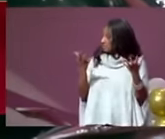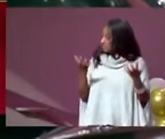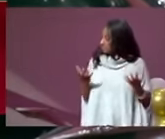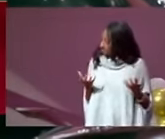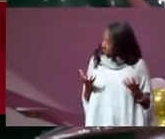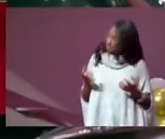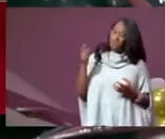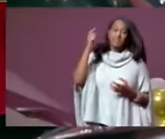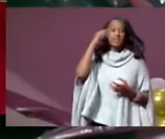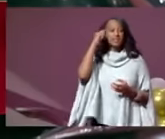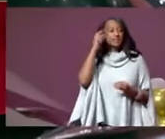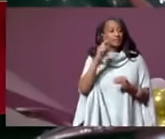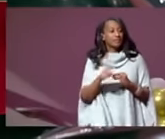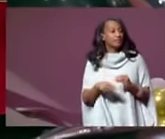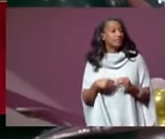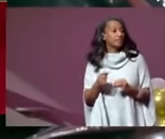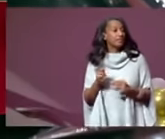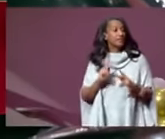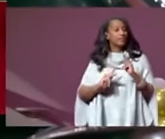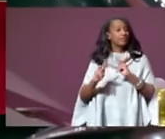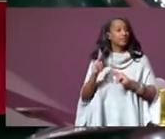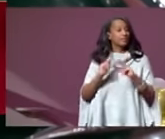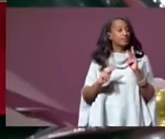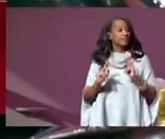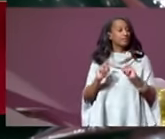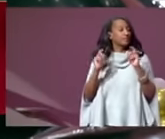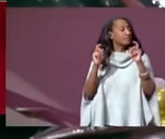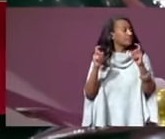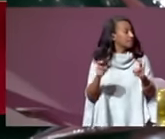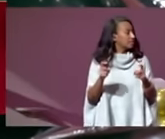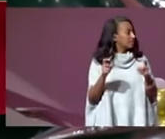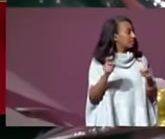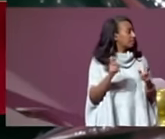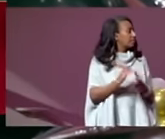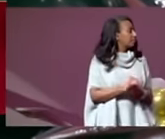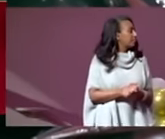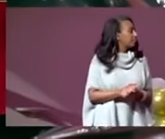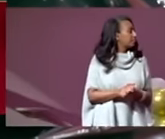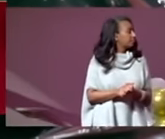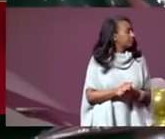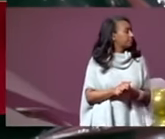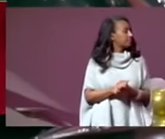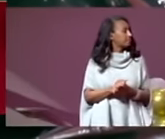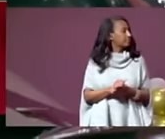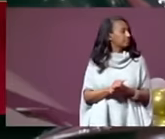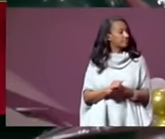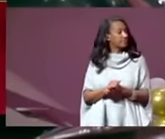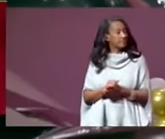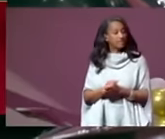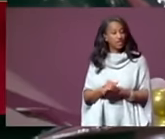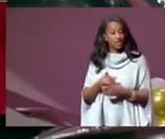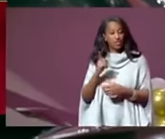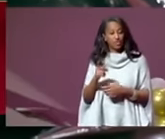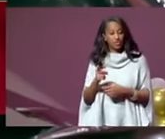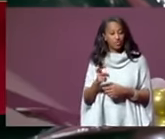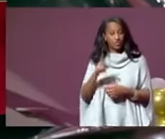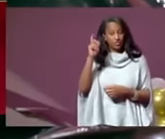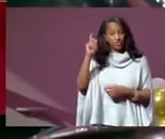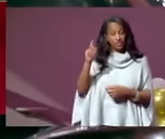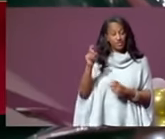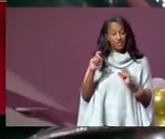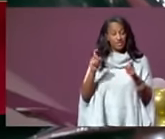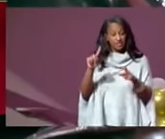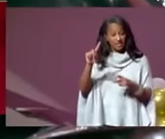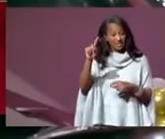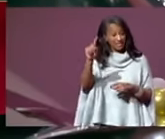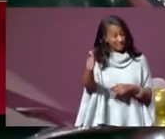that for those of you who are going to be giving, going to be obedient, going to be sowing, be mindful that that tithe is your, those of you who will be faithful in tithe,